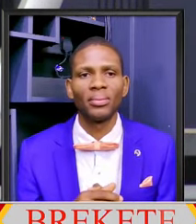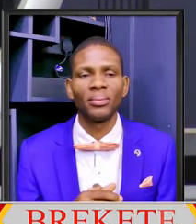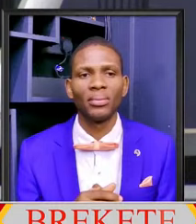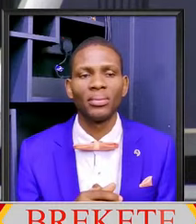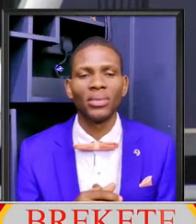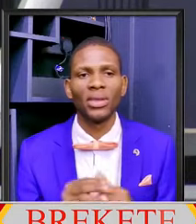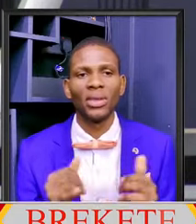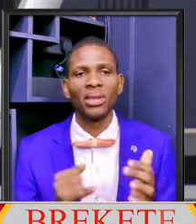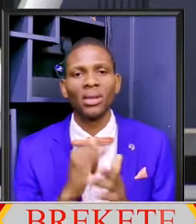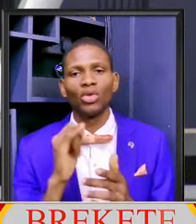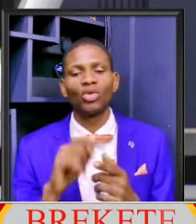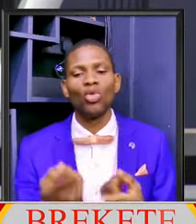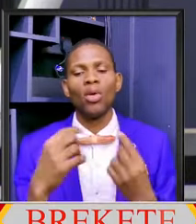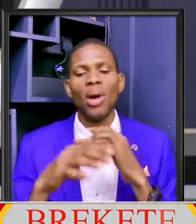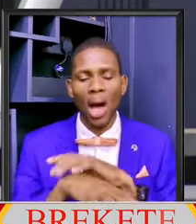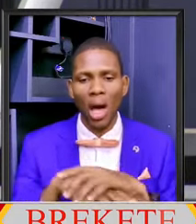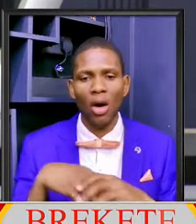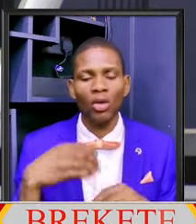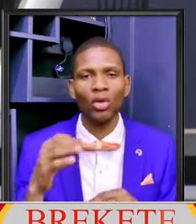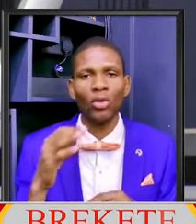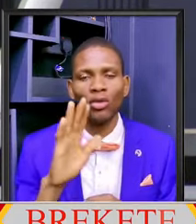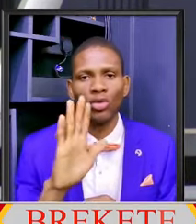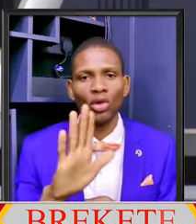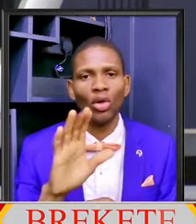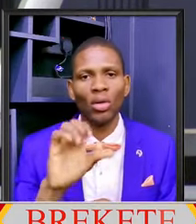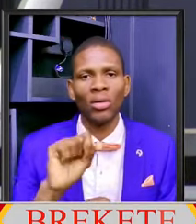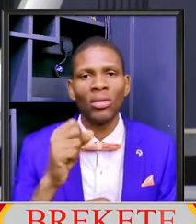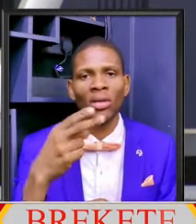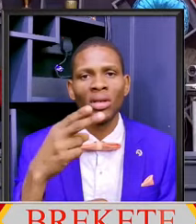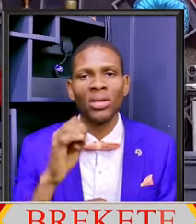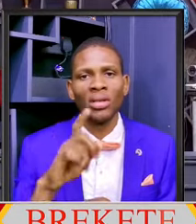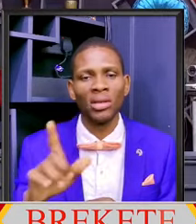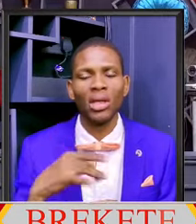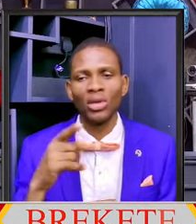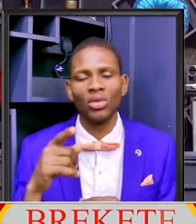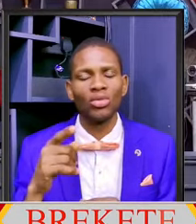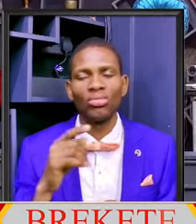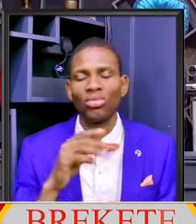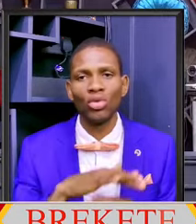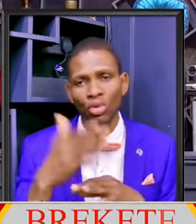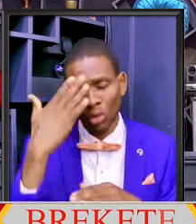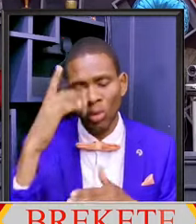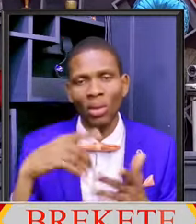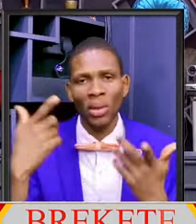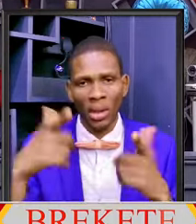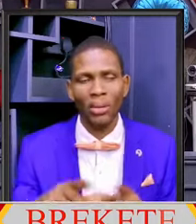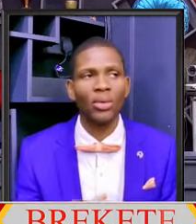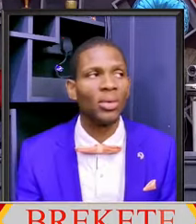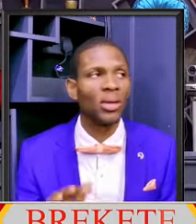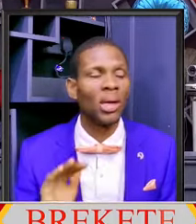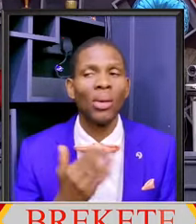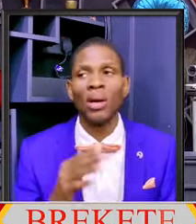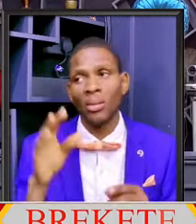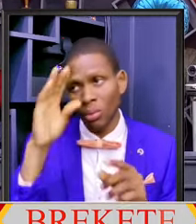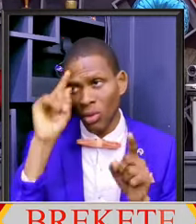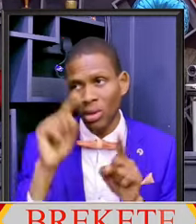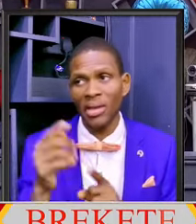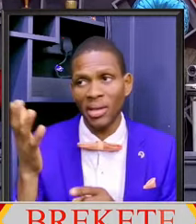Is to come out. You never can tell. So, our brother here,